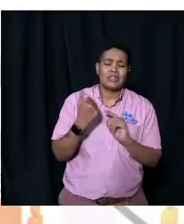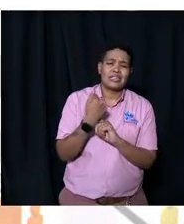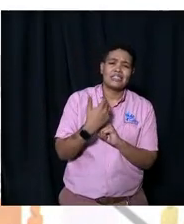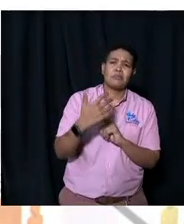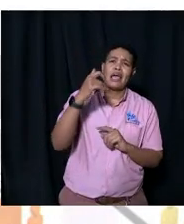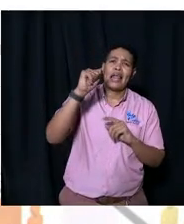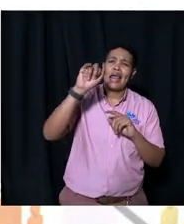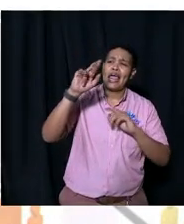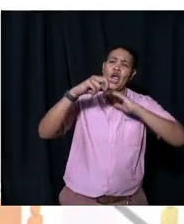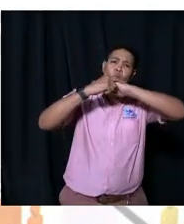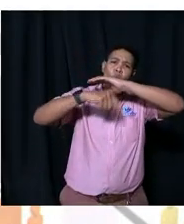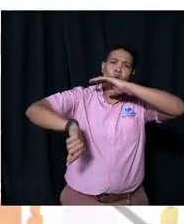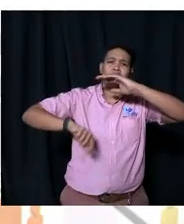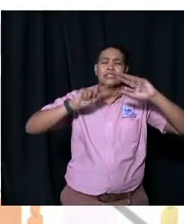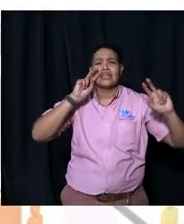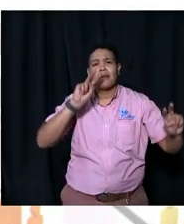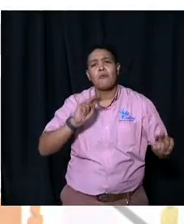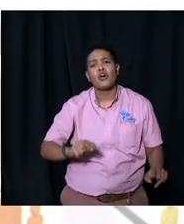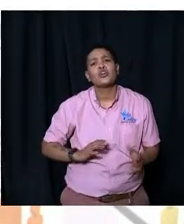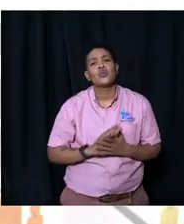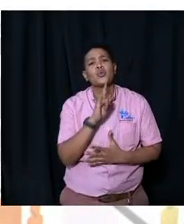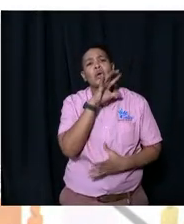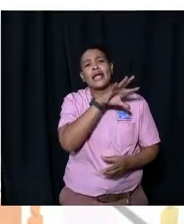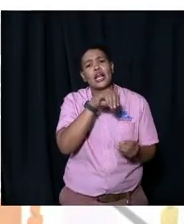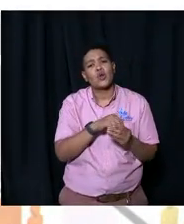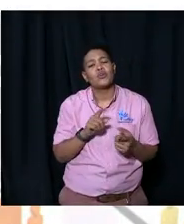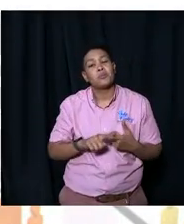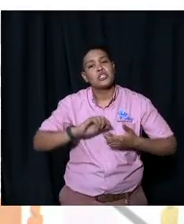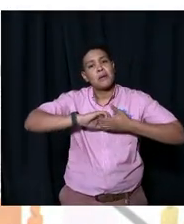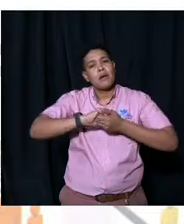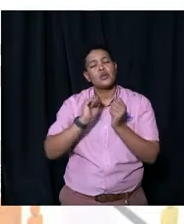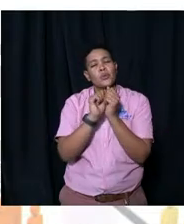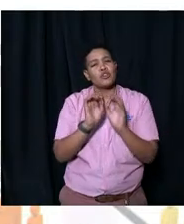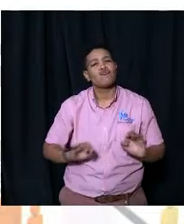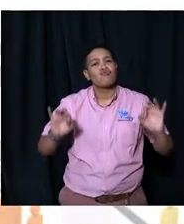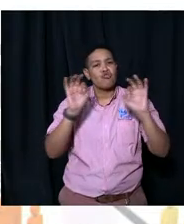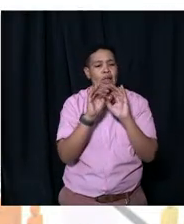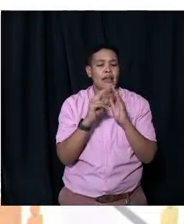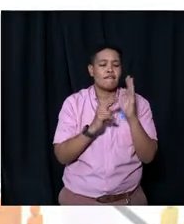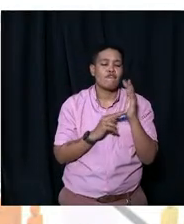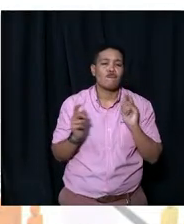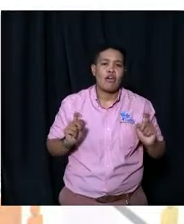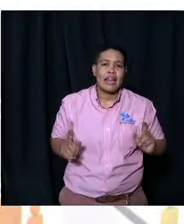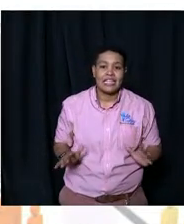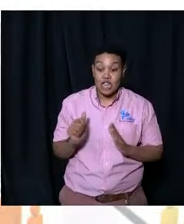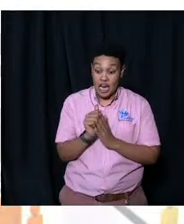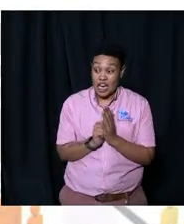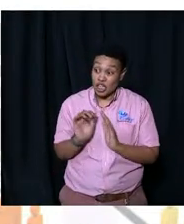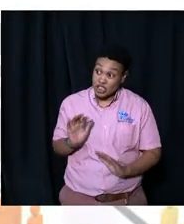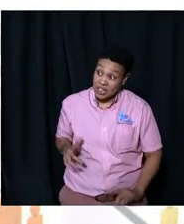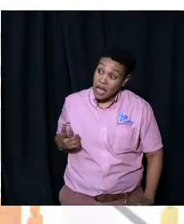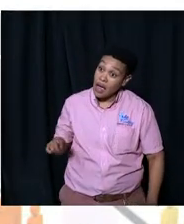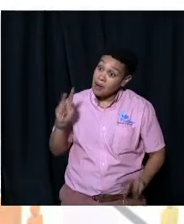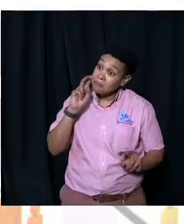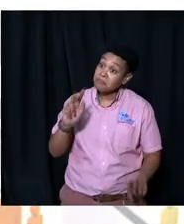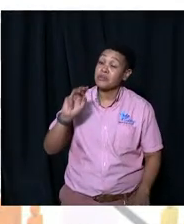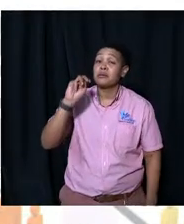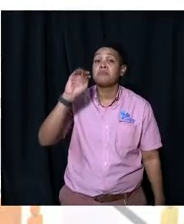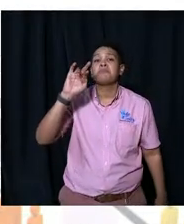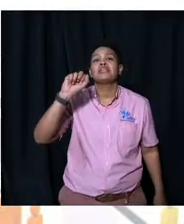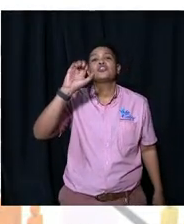air quality monitoring network through the inclusion of and partnership with the relevant regulatory agencies. And Ms. Sukra, in